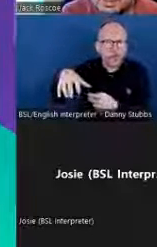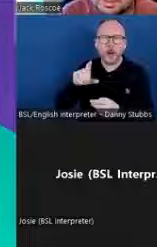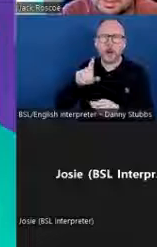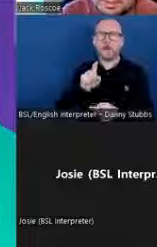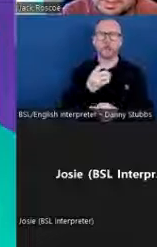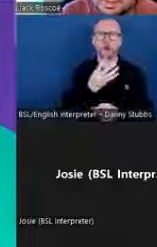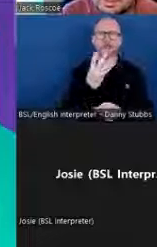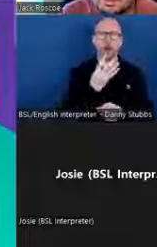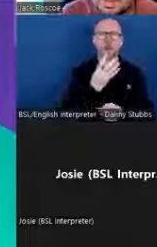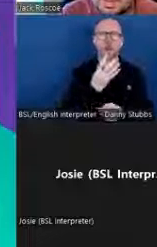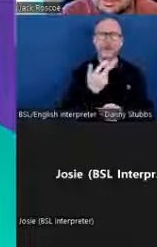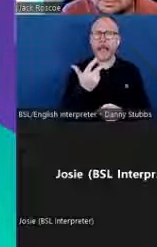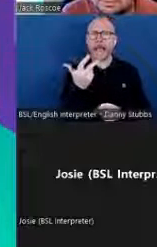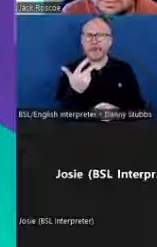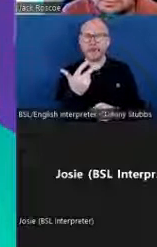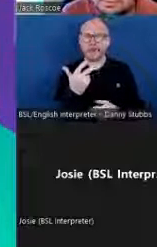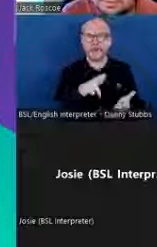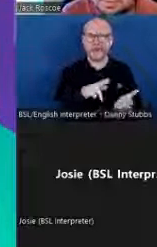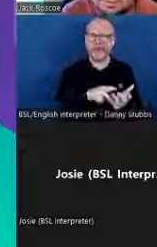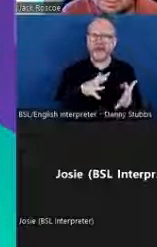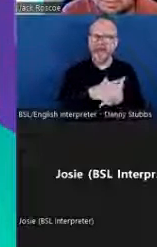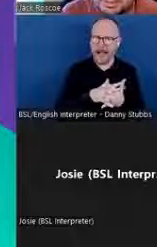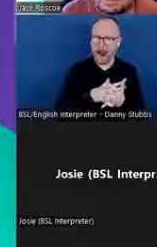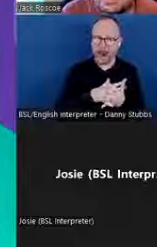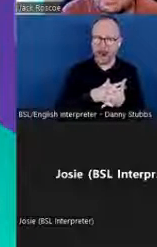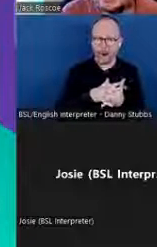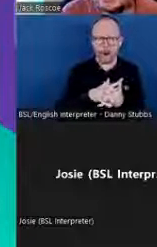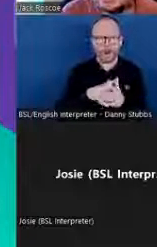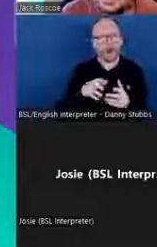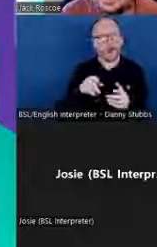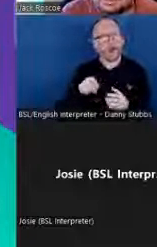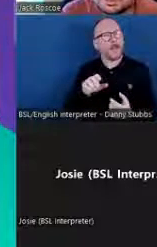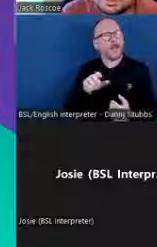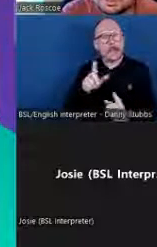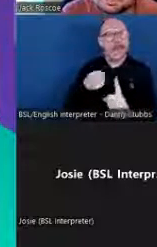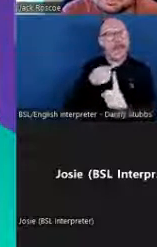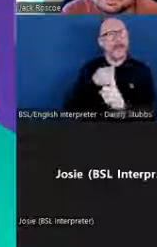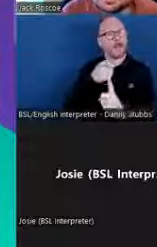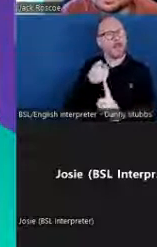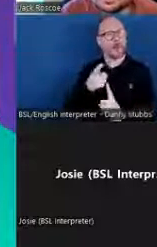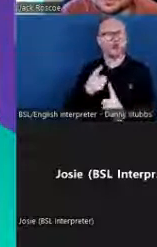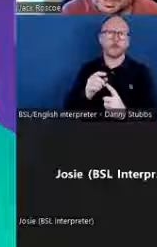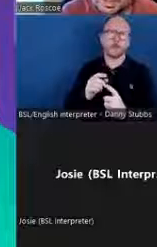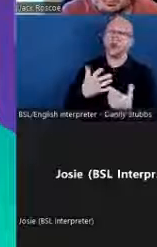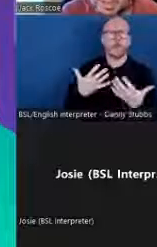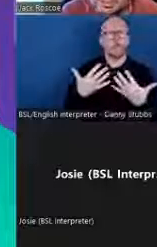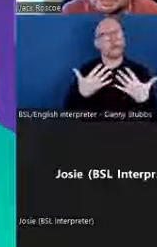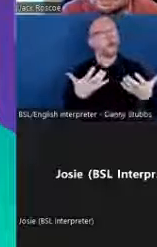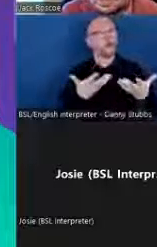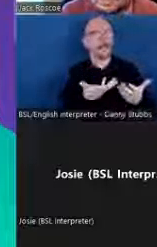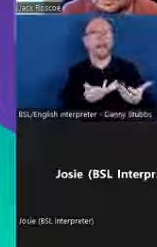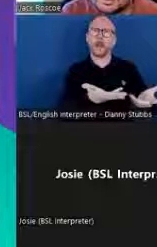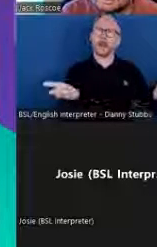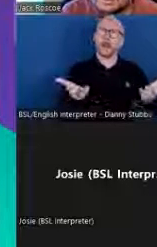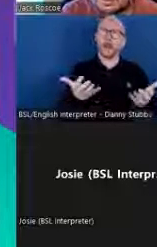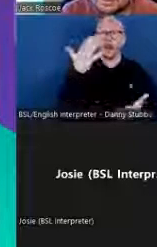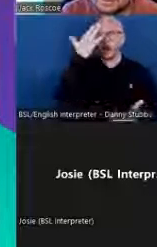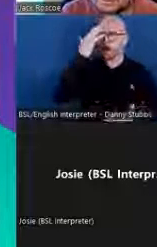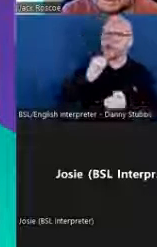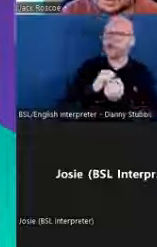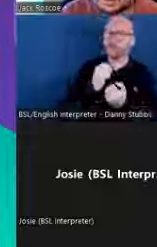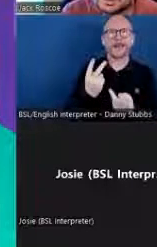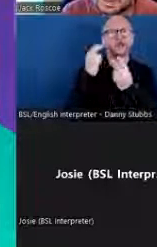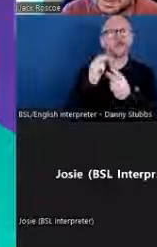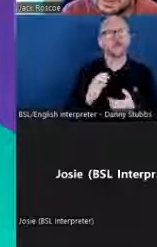Commissions and the installation's main goal was a public commemoration of the First World War. And for me, working on those